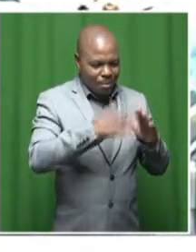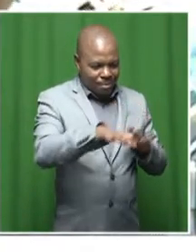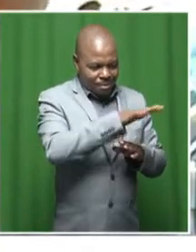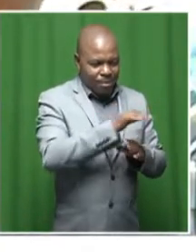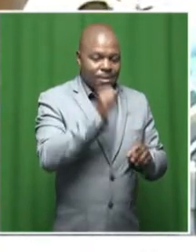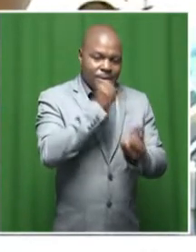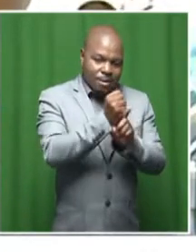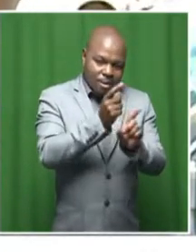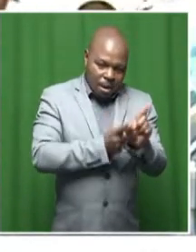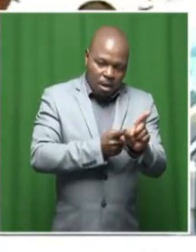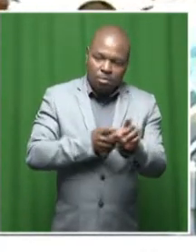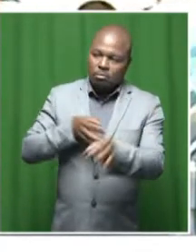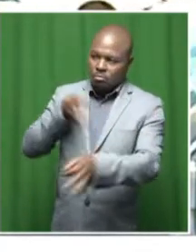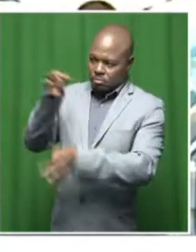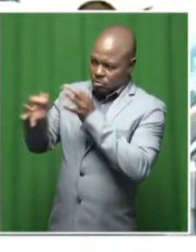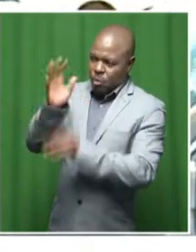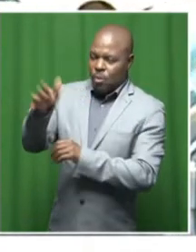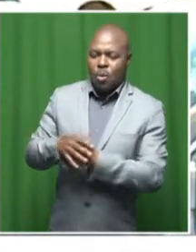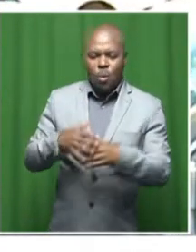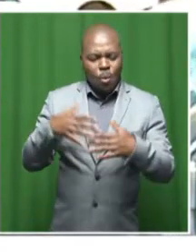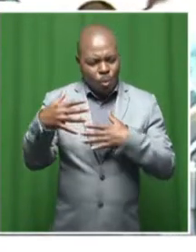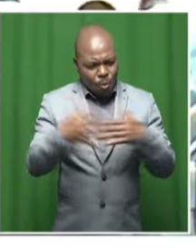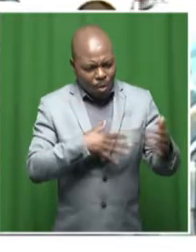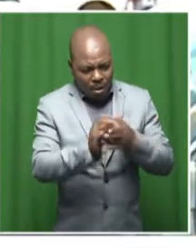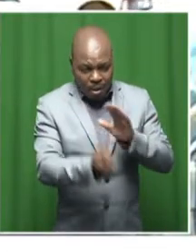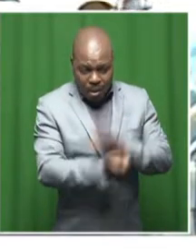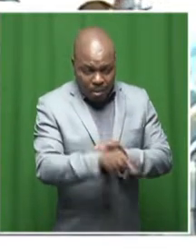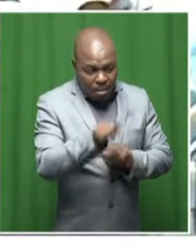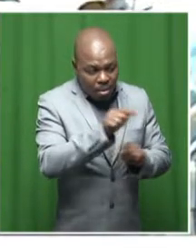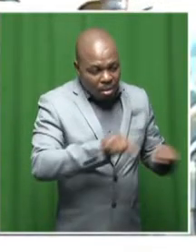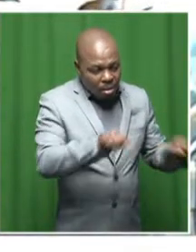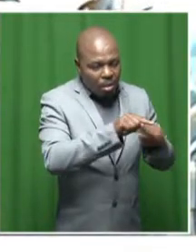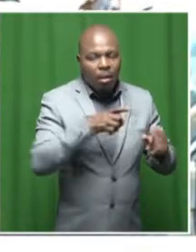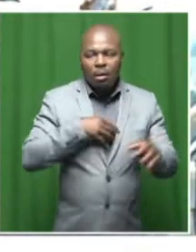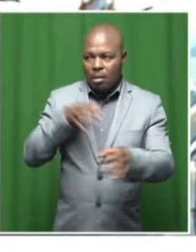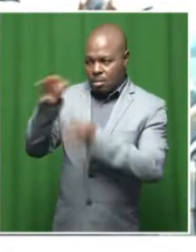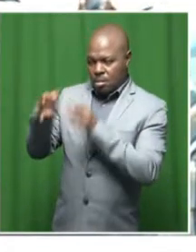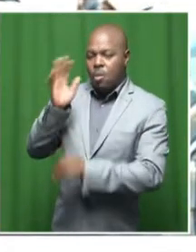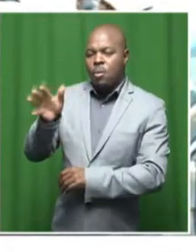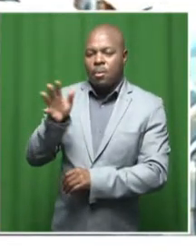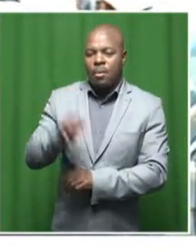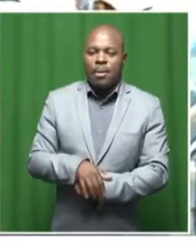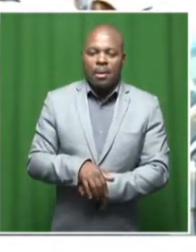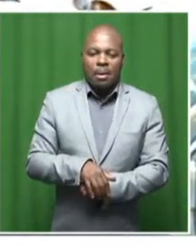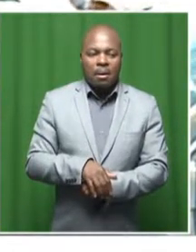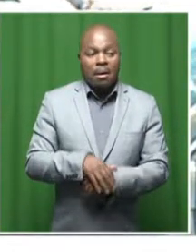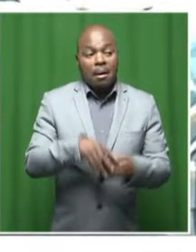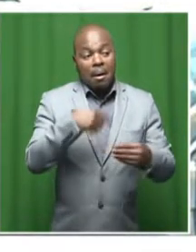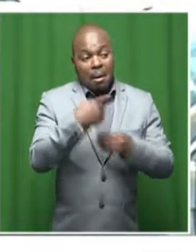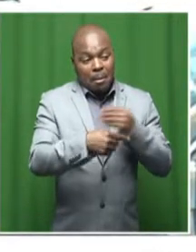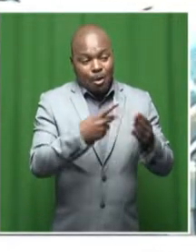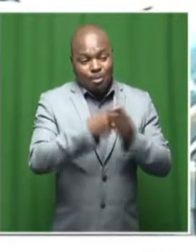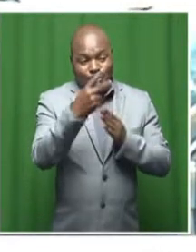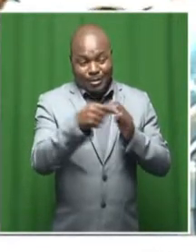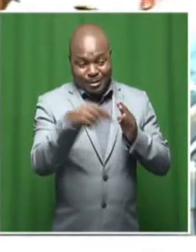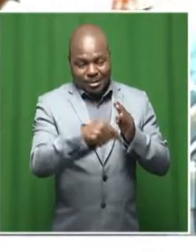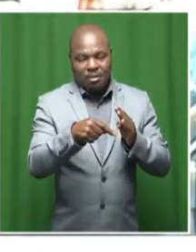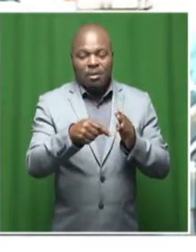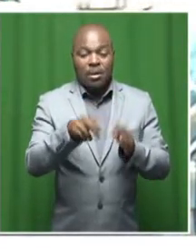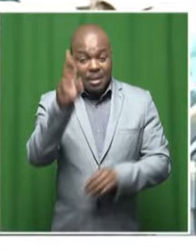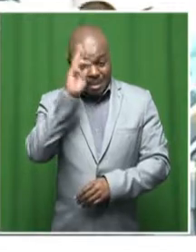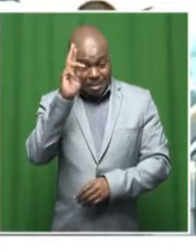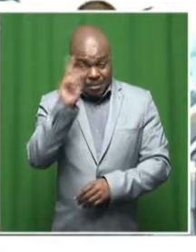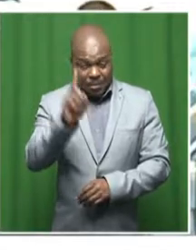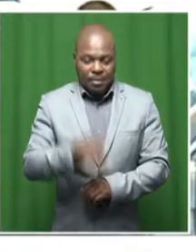Giyani. We'll tell him whatever it is that is happening, in particular in terms of the project that is happening. Remember,